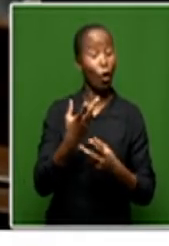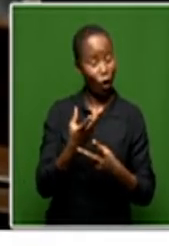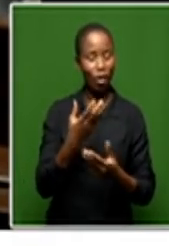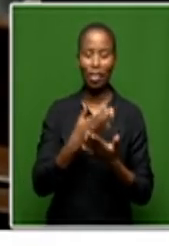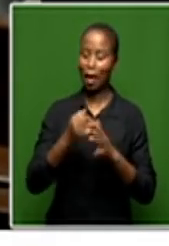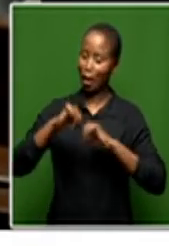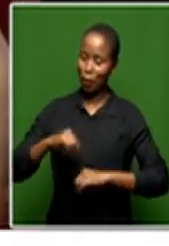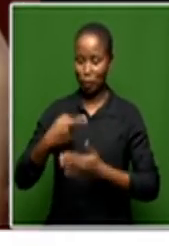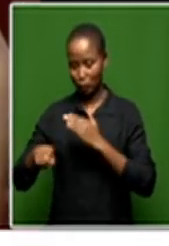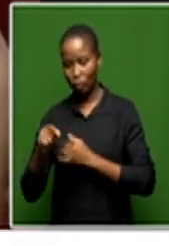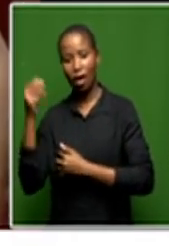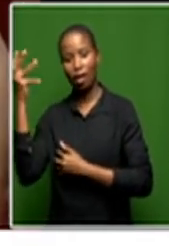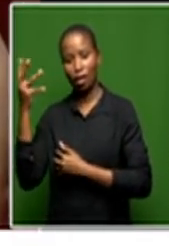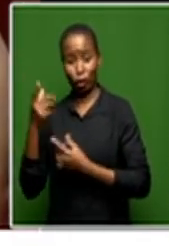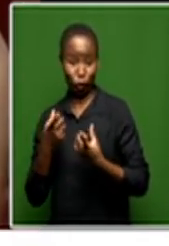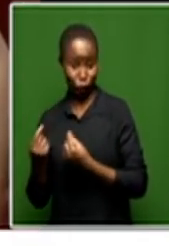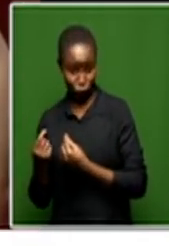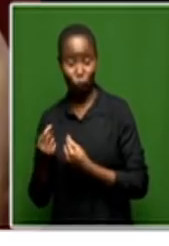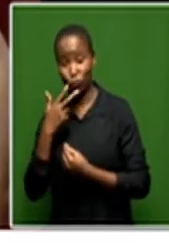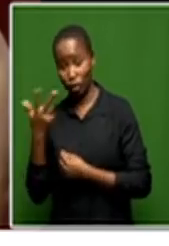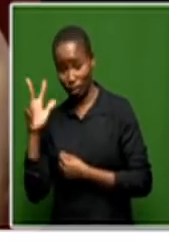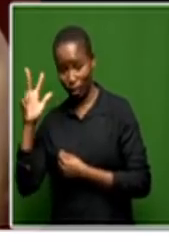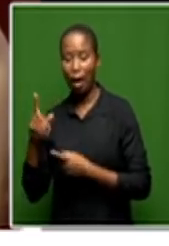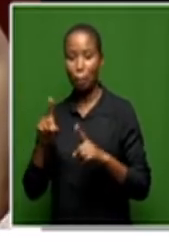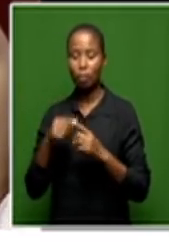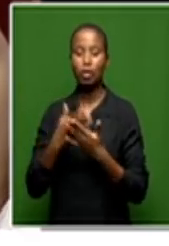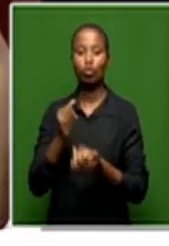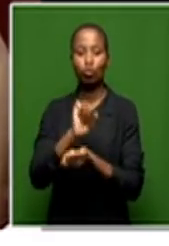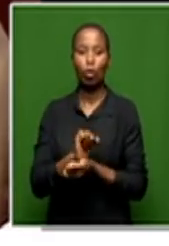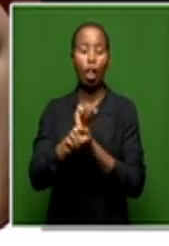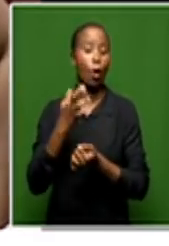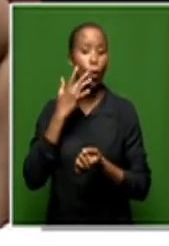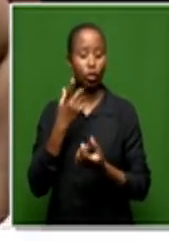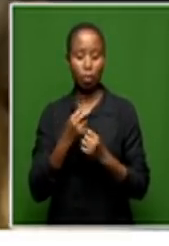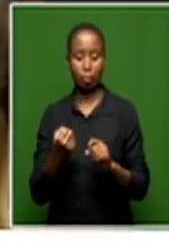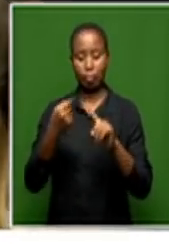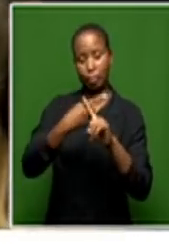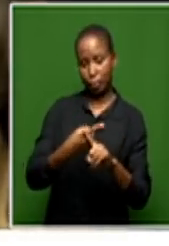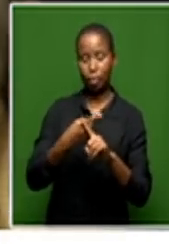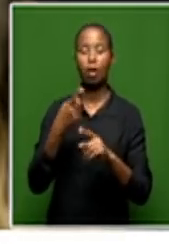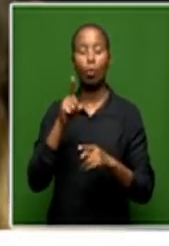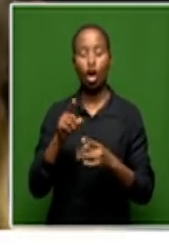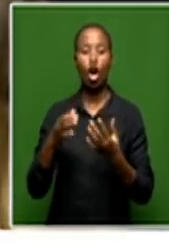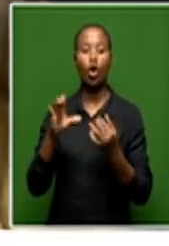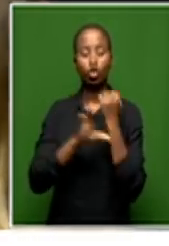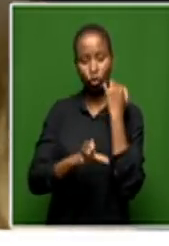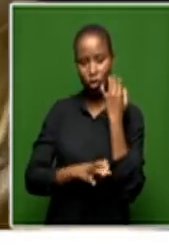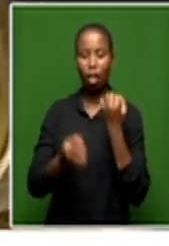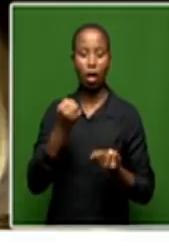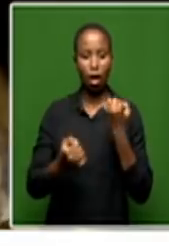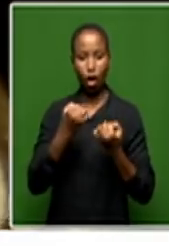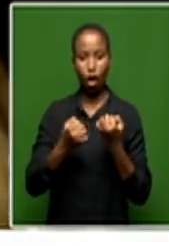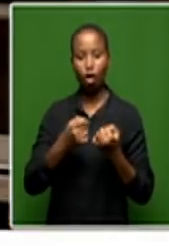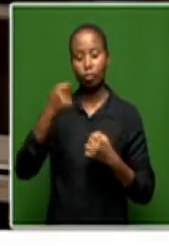testify. The Commission wants the former president to be jailed for contempt after he defied a Constitutional Court ruling compelling him to